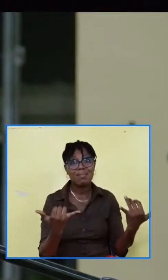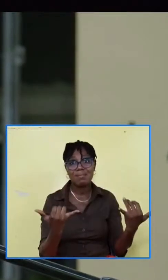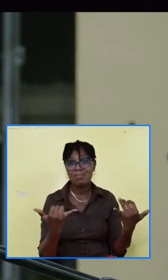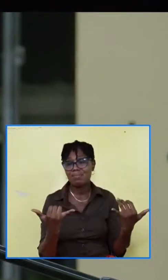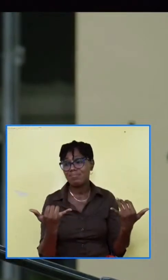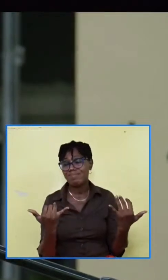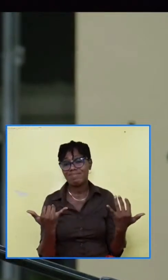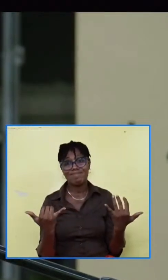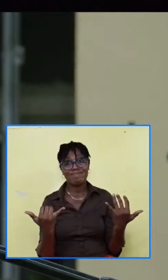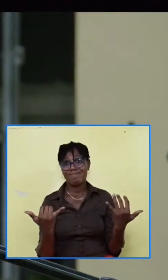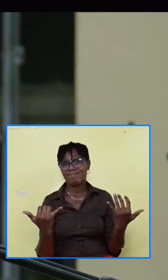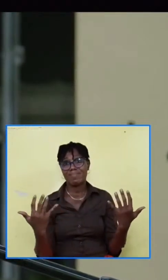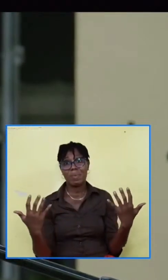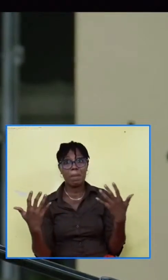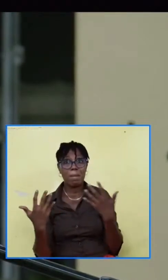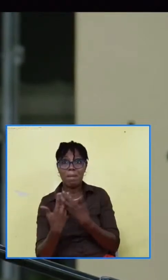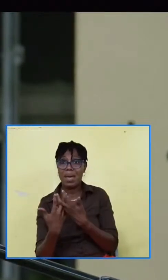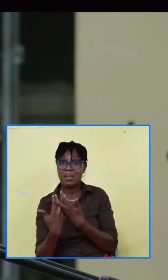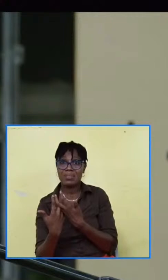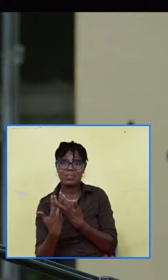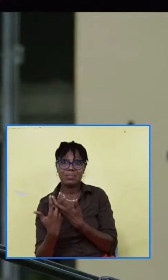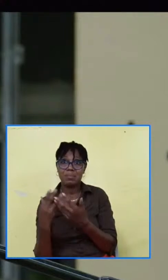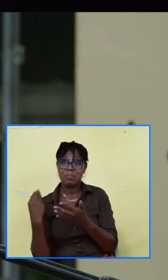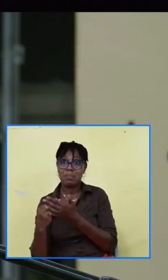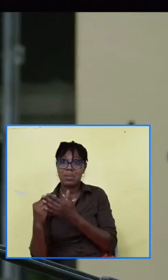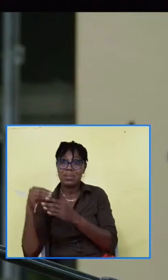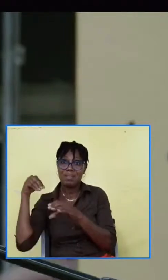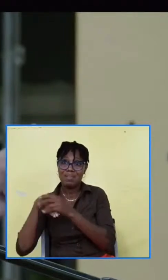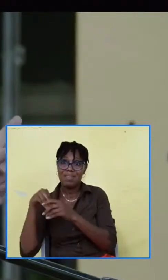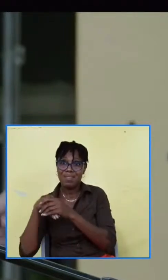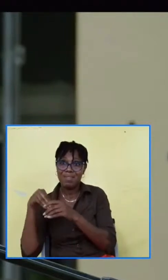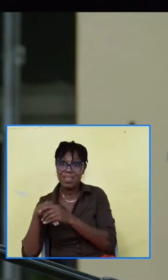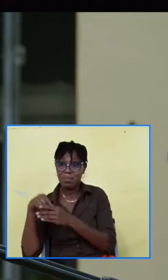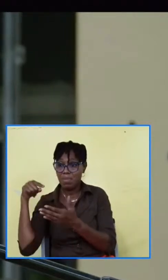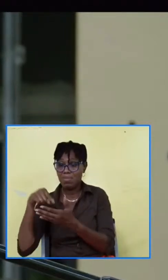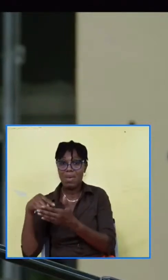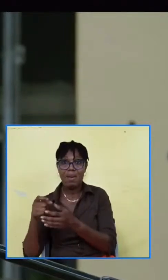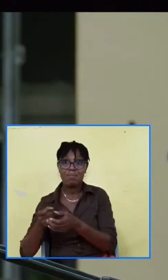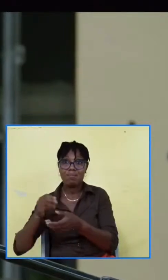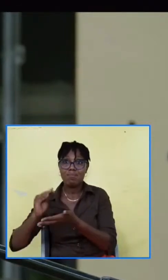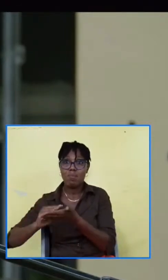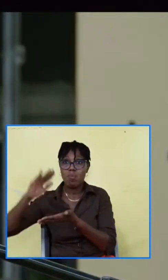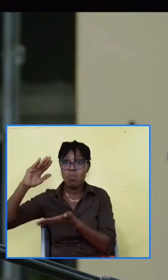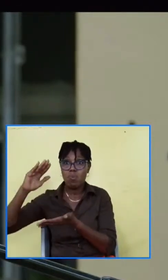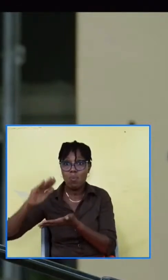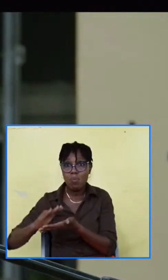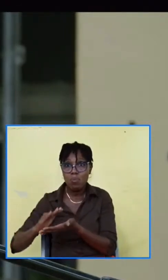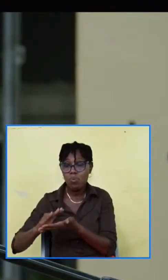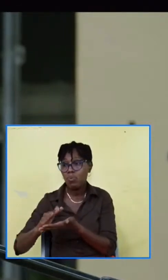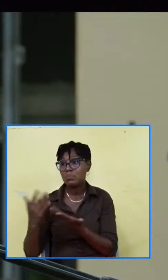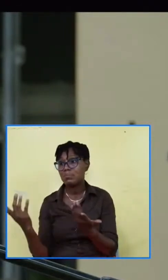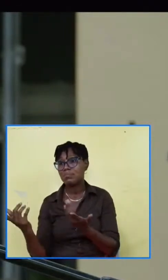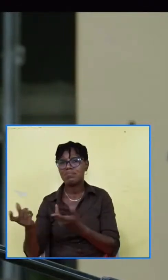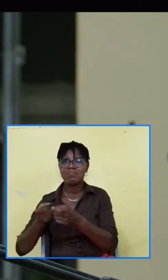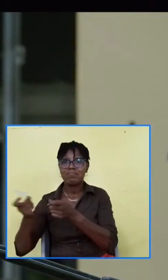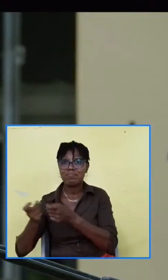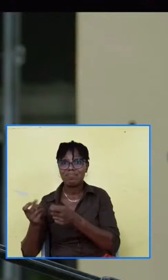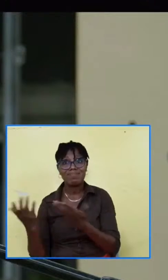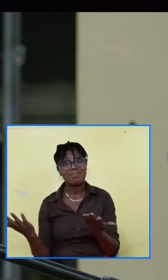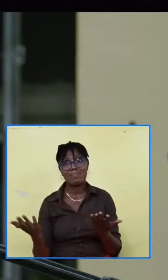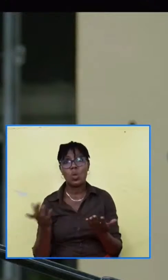the investment management performance, because that doesn't tell us nothing. That's like comparing